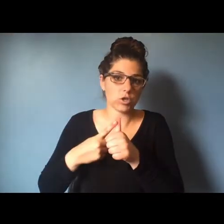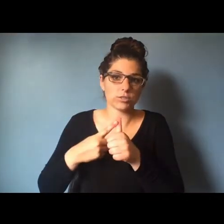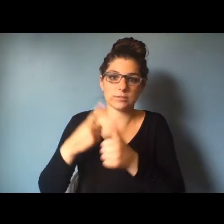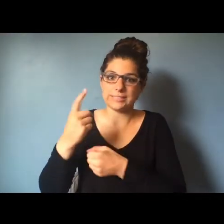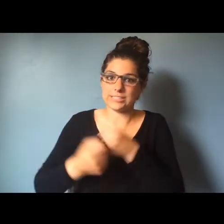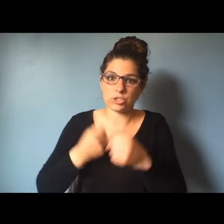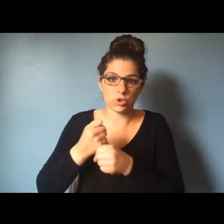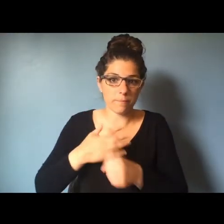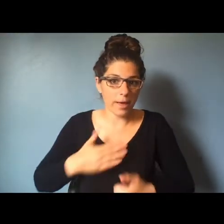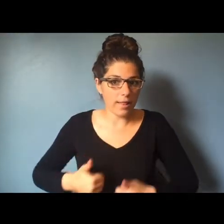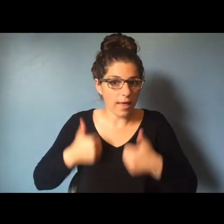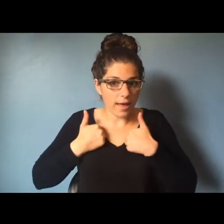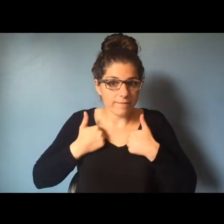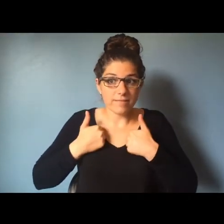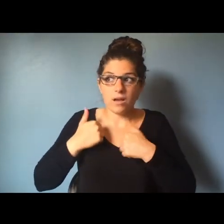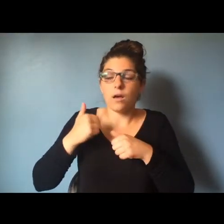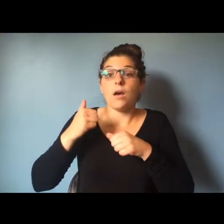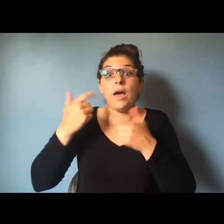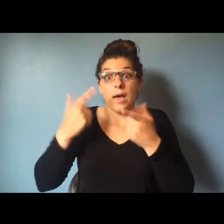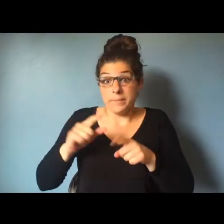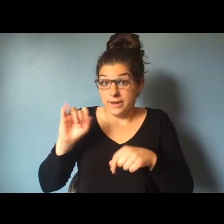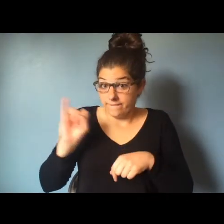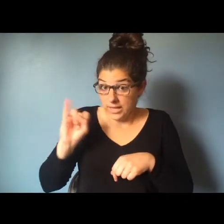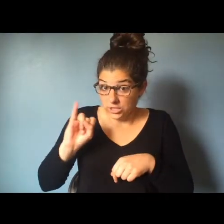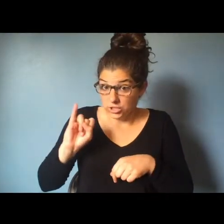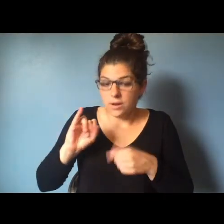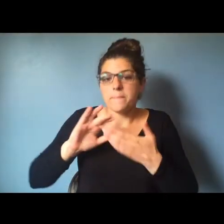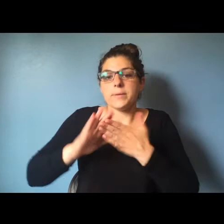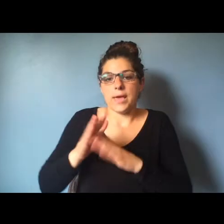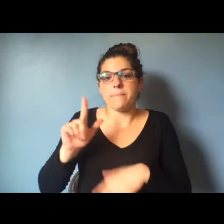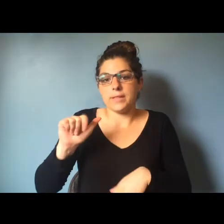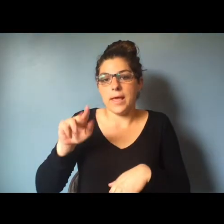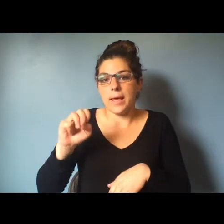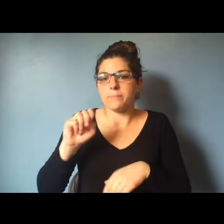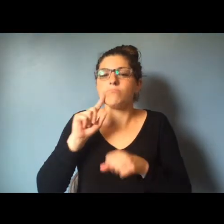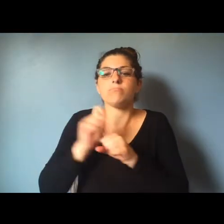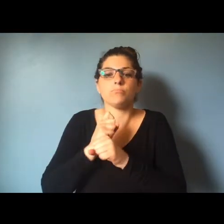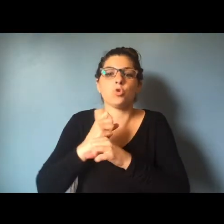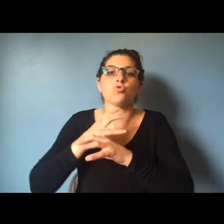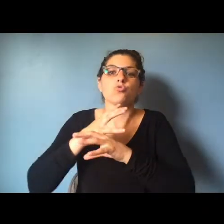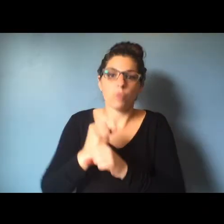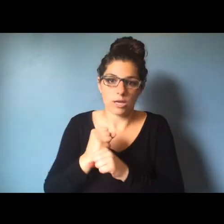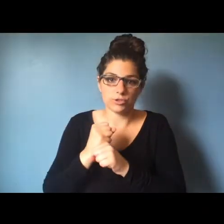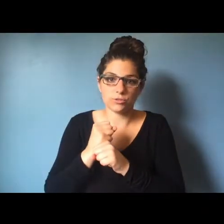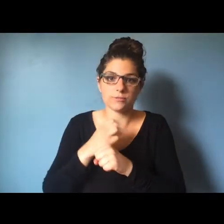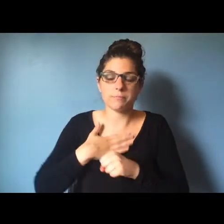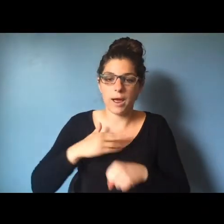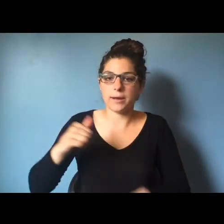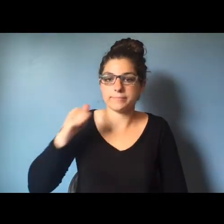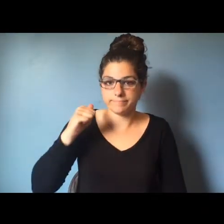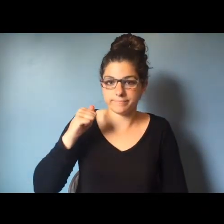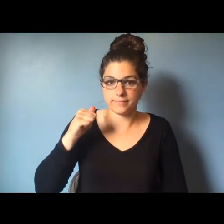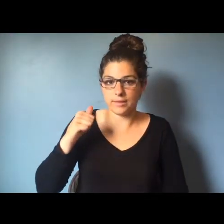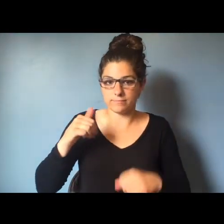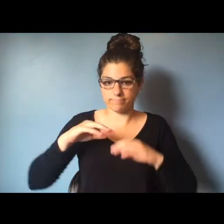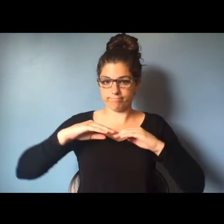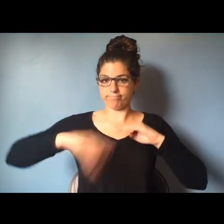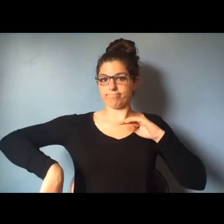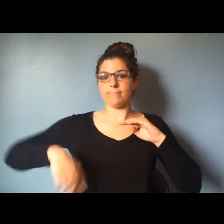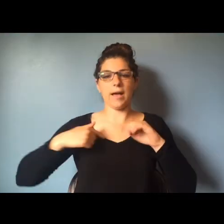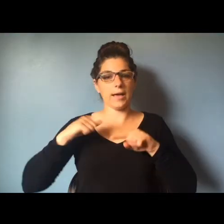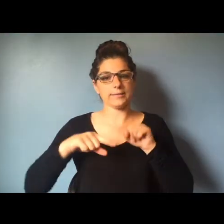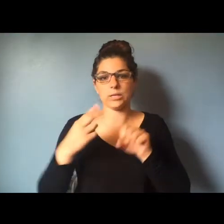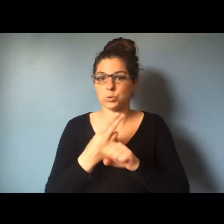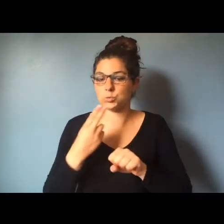time, the tumor became infected and inflamed and actually crushed my spinal cord, resulting in the incomplete paralysis of my lower extremities.